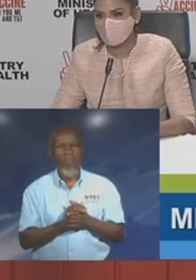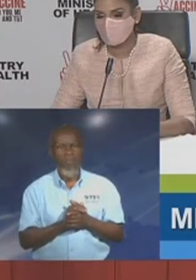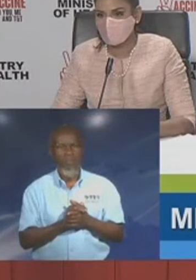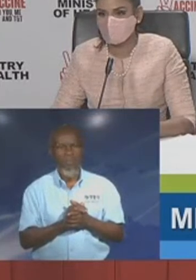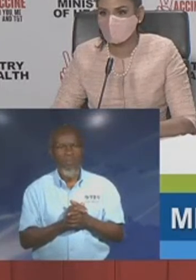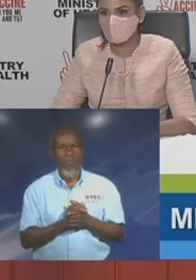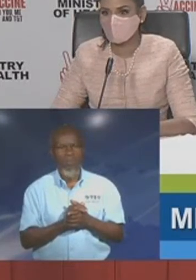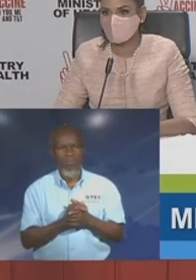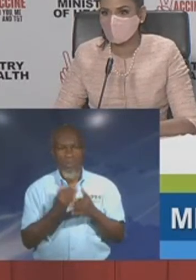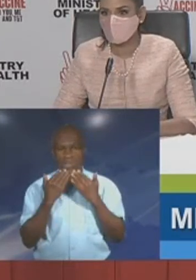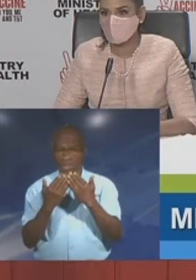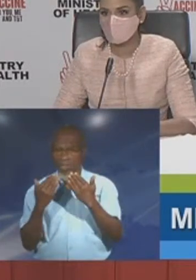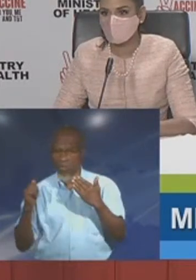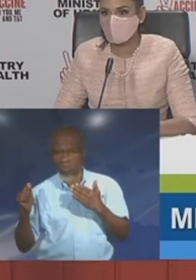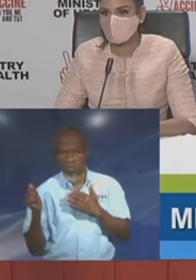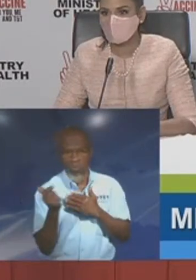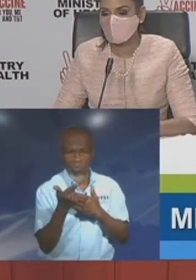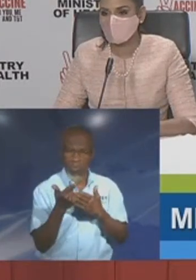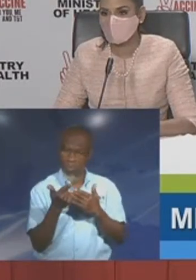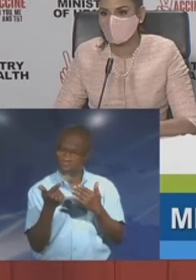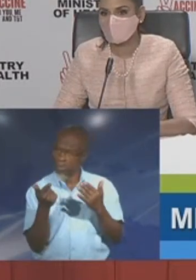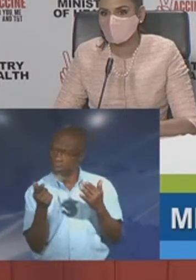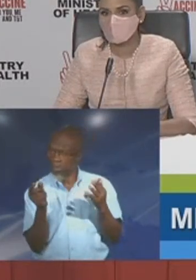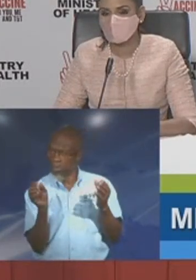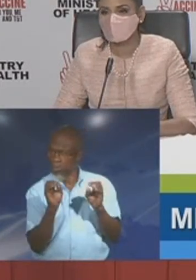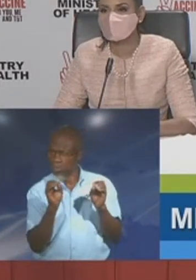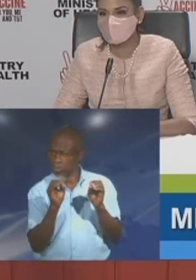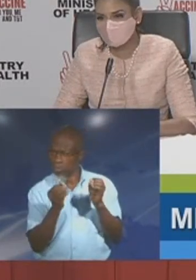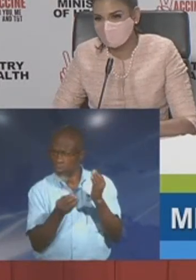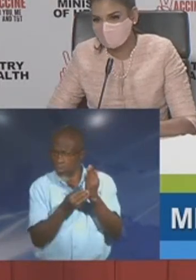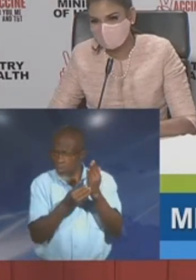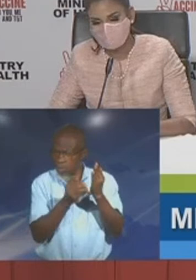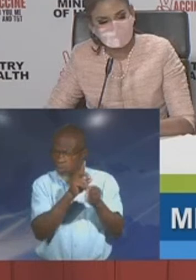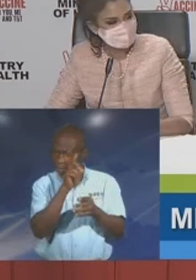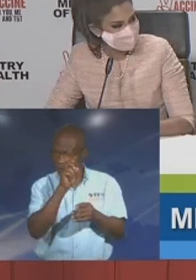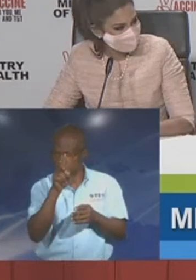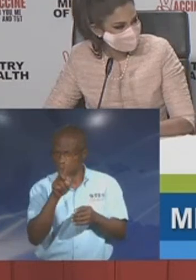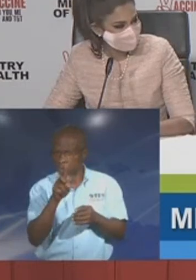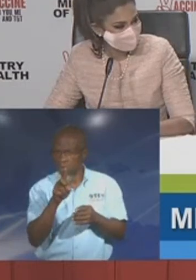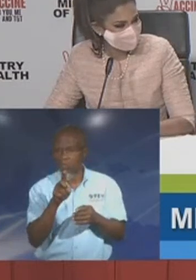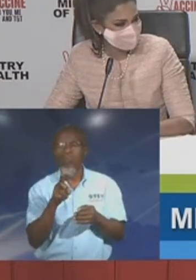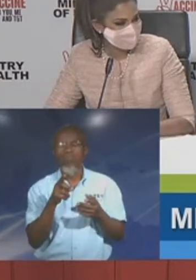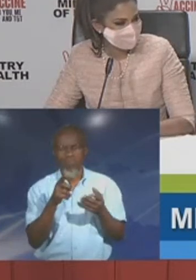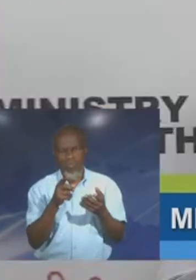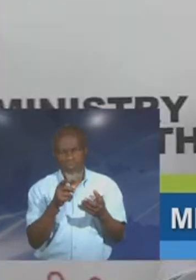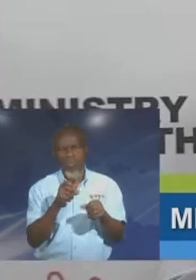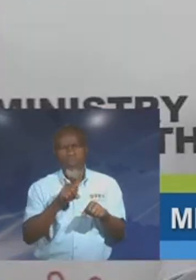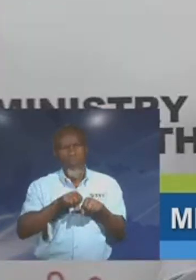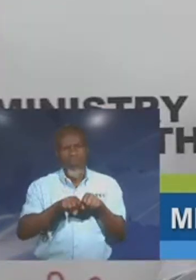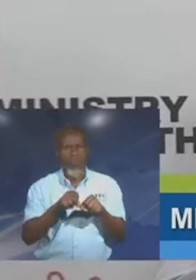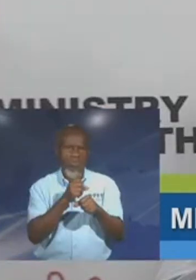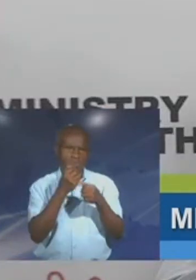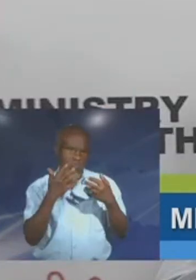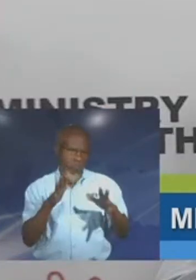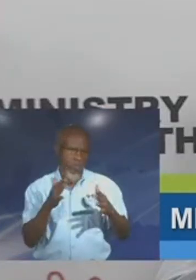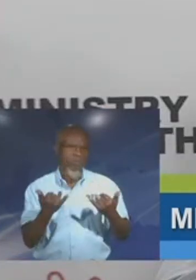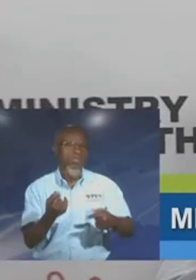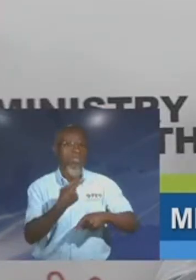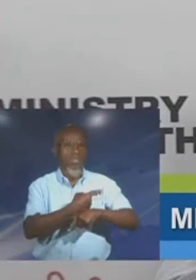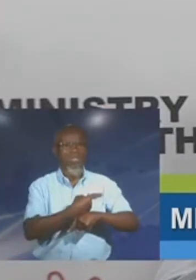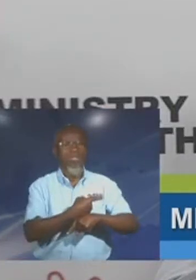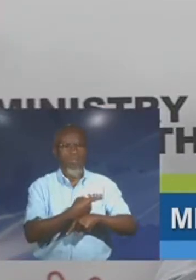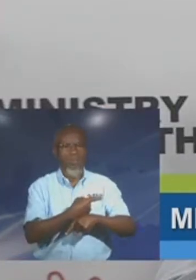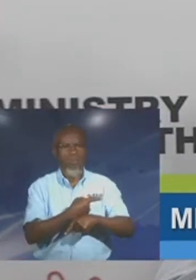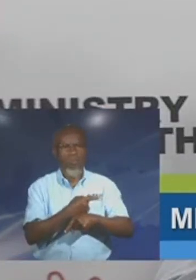Thank you all, and if there are no more additional questions, we've now come to the end of today's media conference.